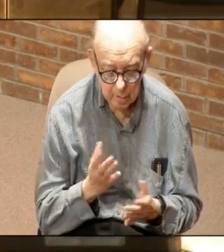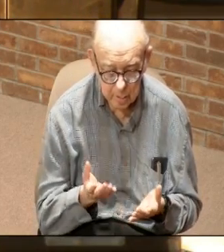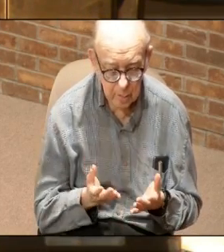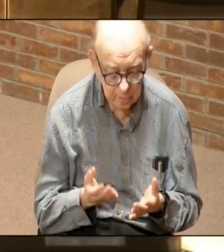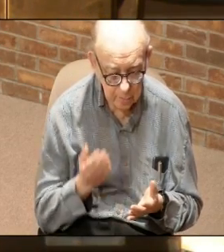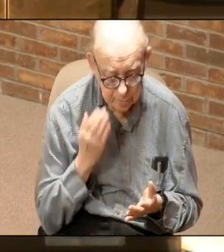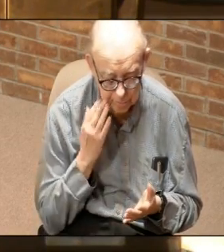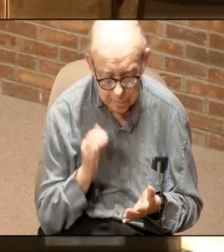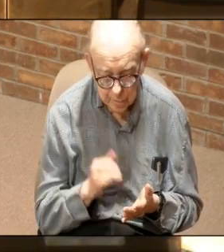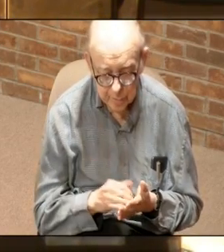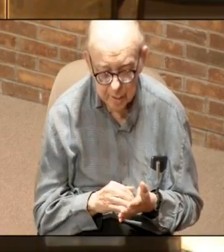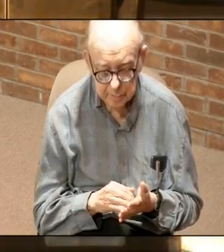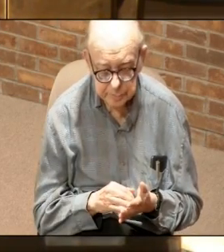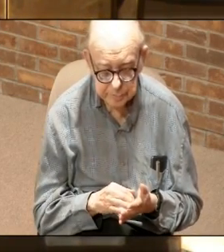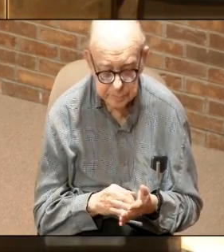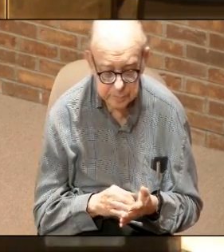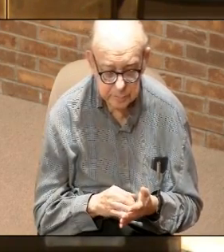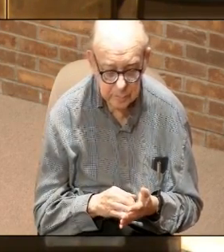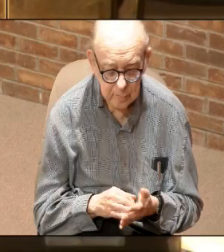you to know.